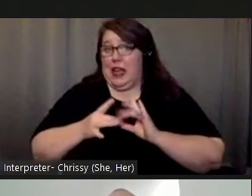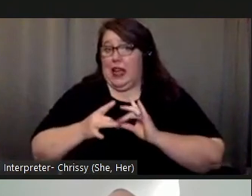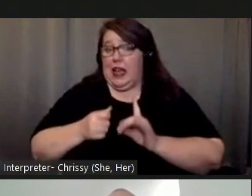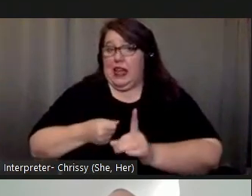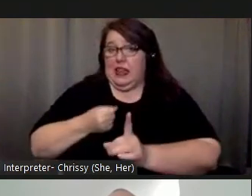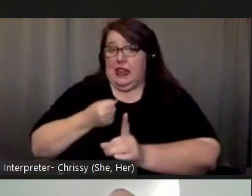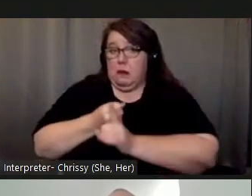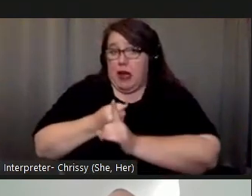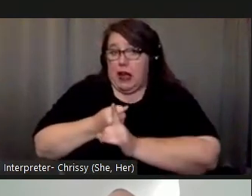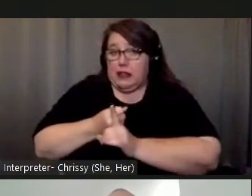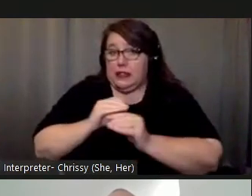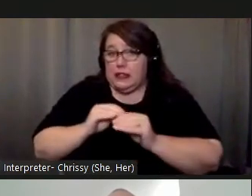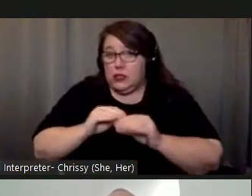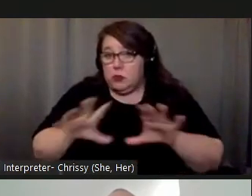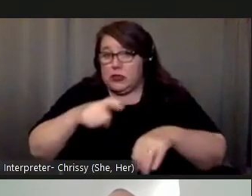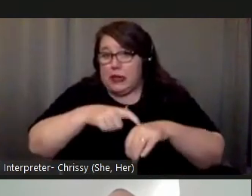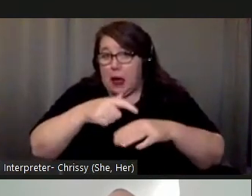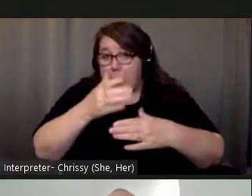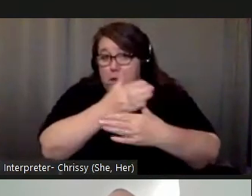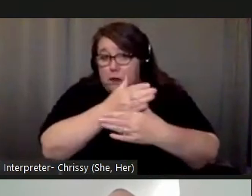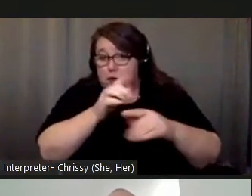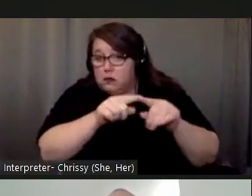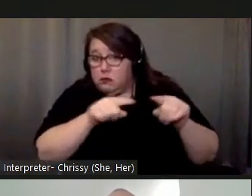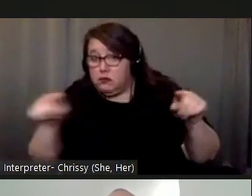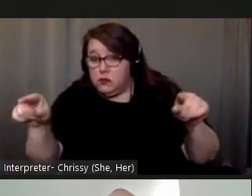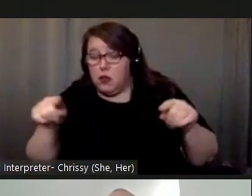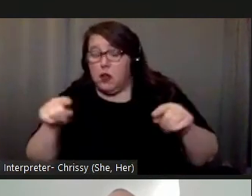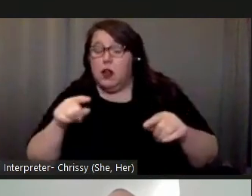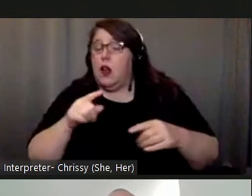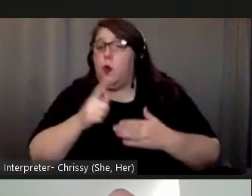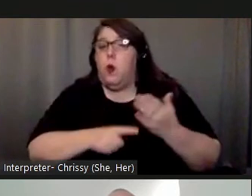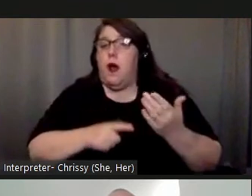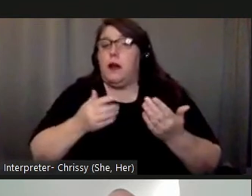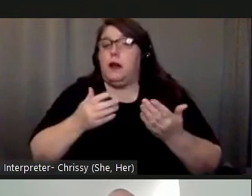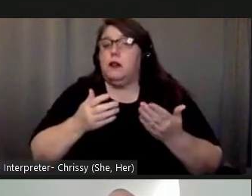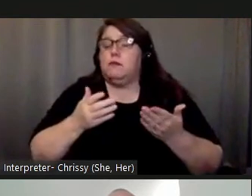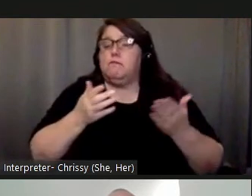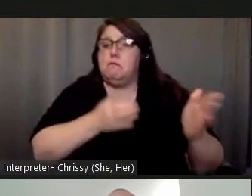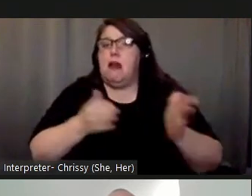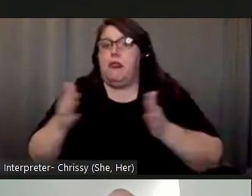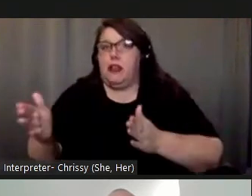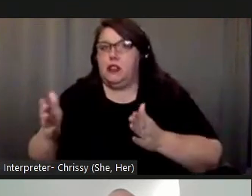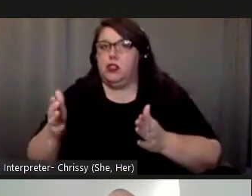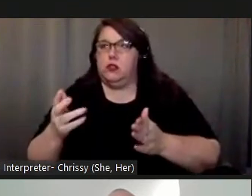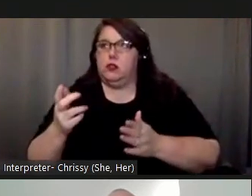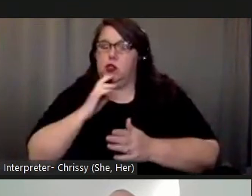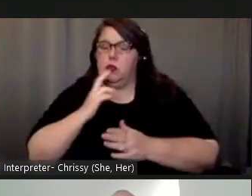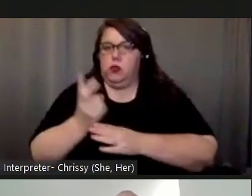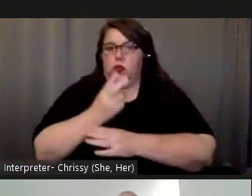and what sort of methods you would use to get those extra doses out as quickly as possible?